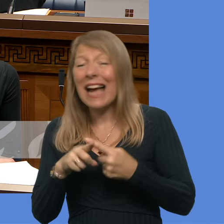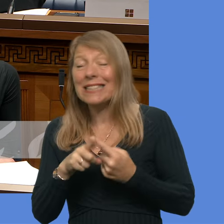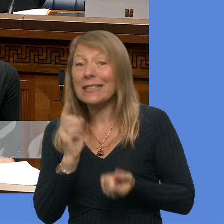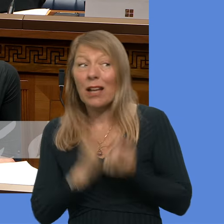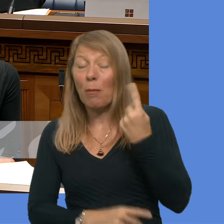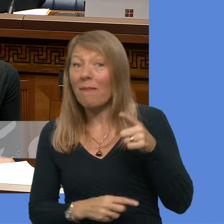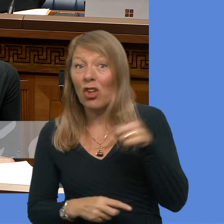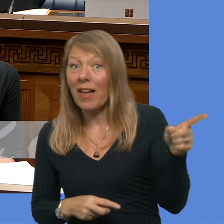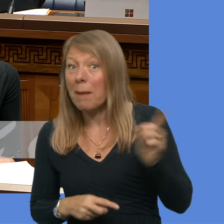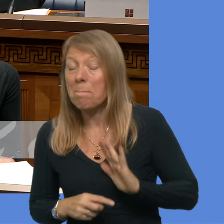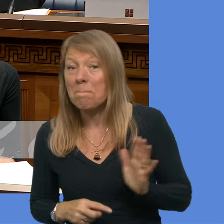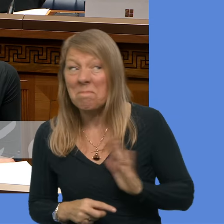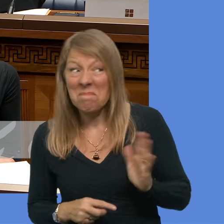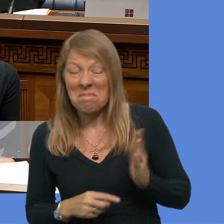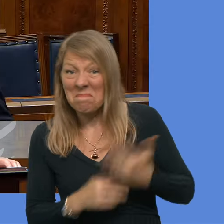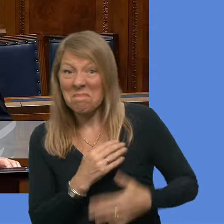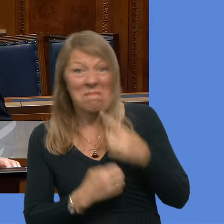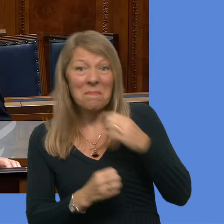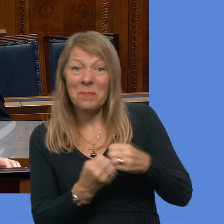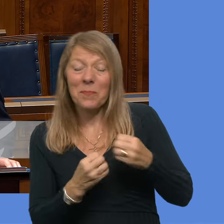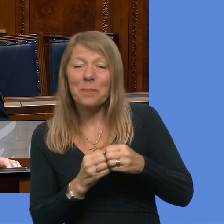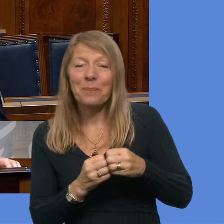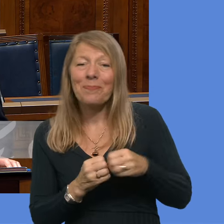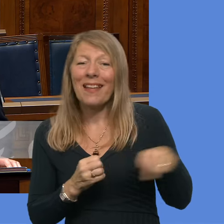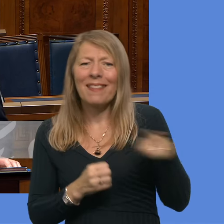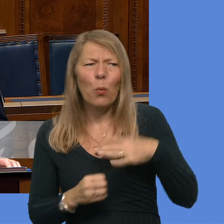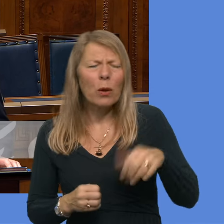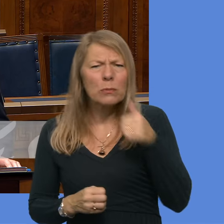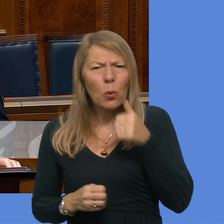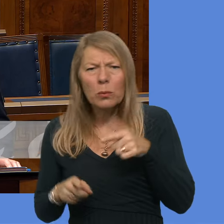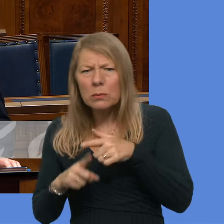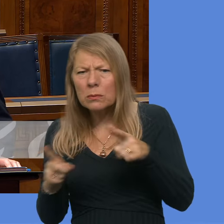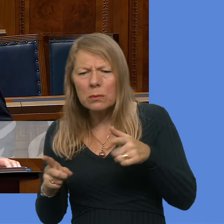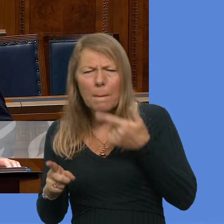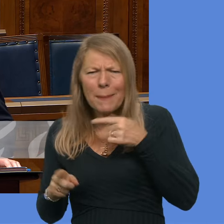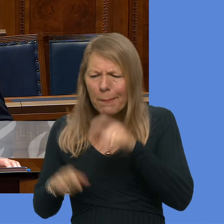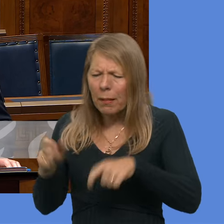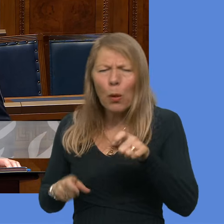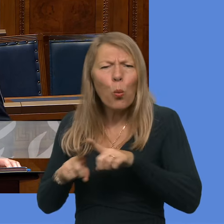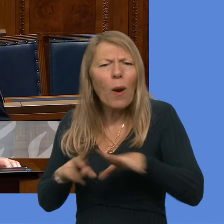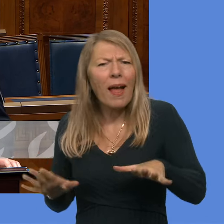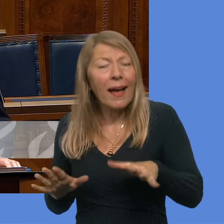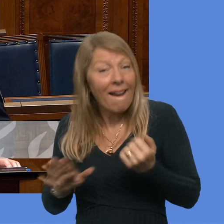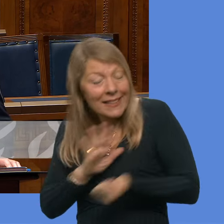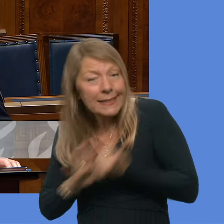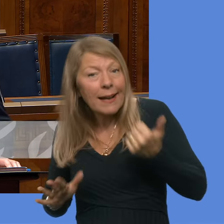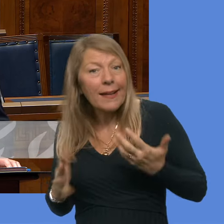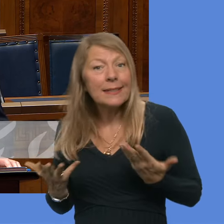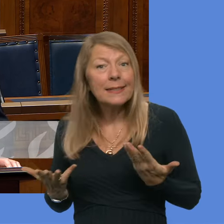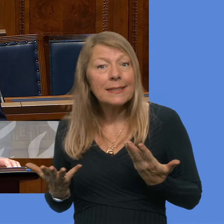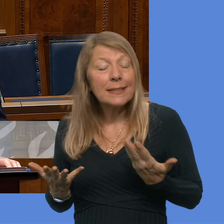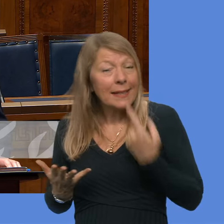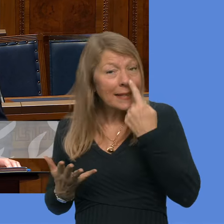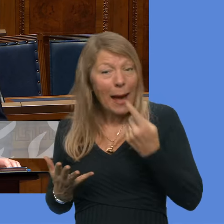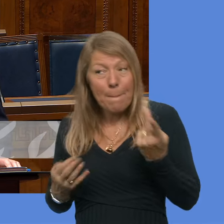people was the people that we have working here, the skills, the dual access to both the British and European